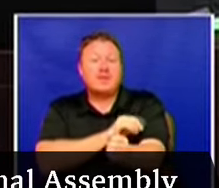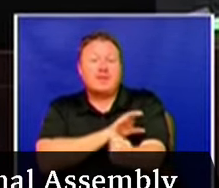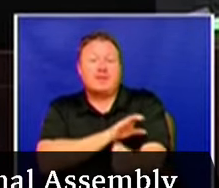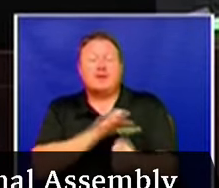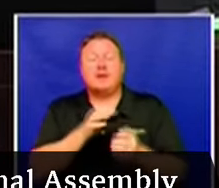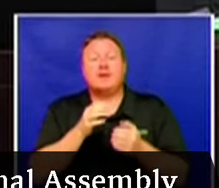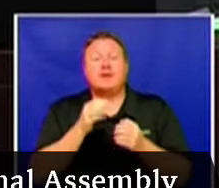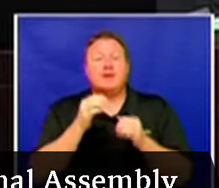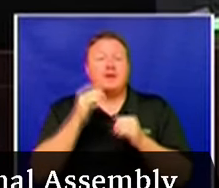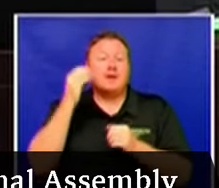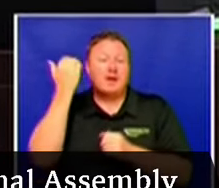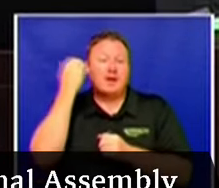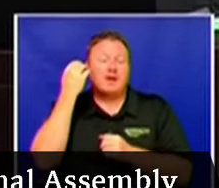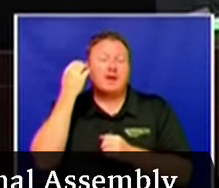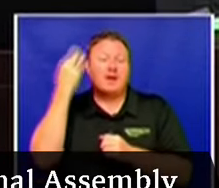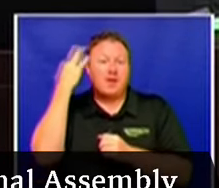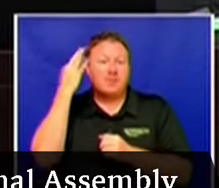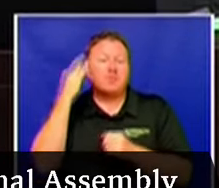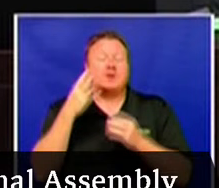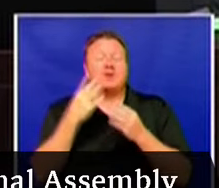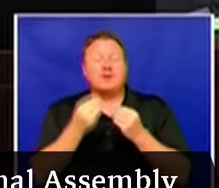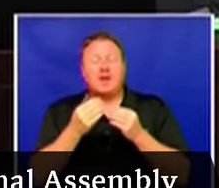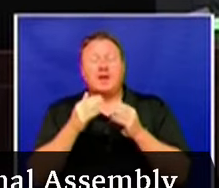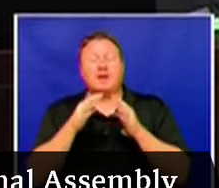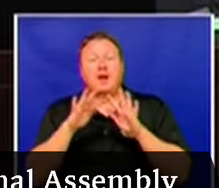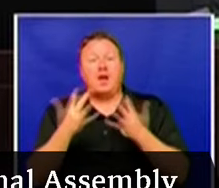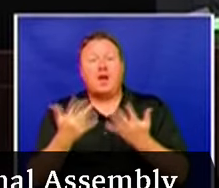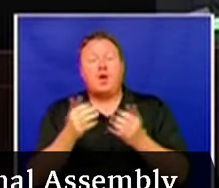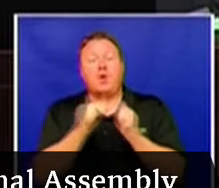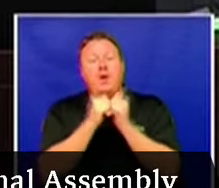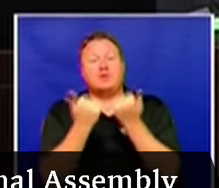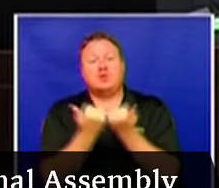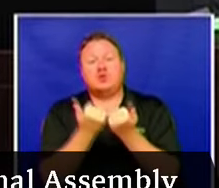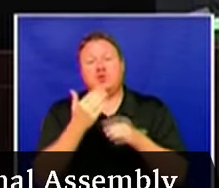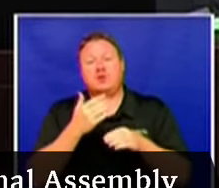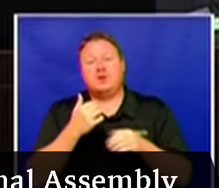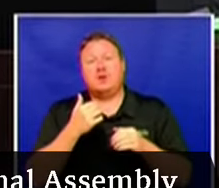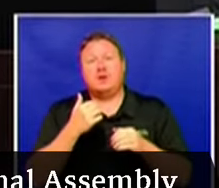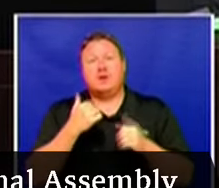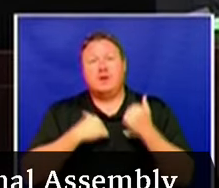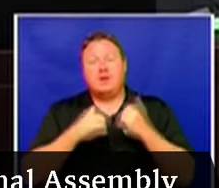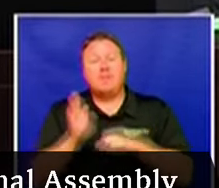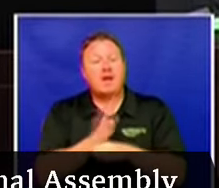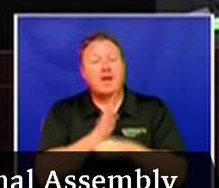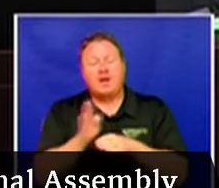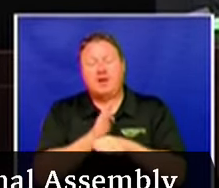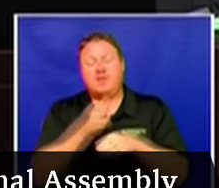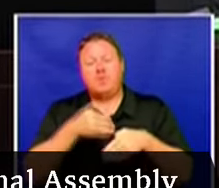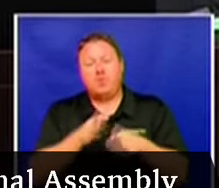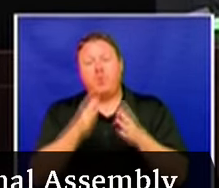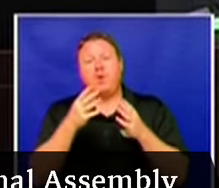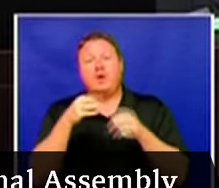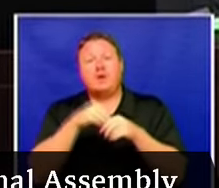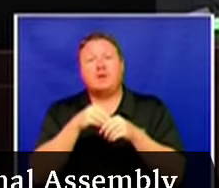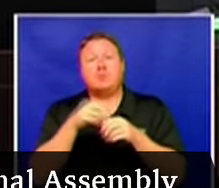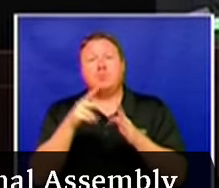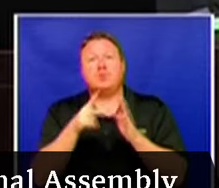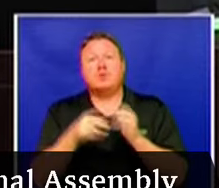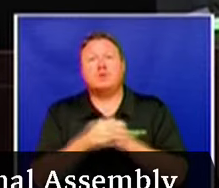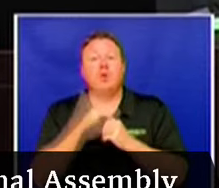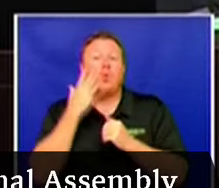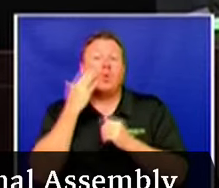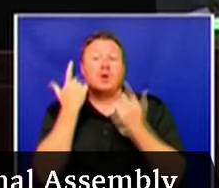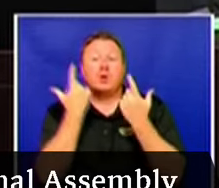government agencies to act in accordance with the principles that are set out in our constitution. And when they do